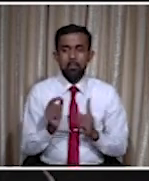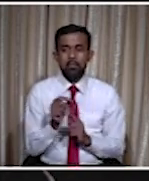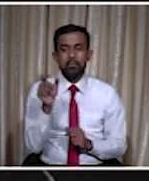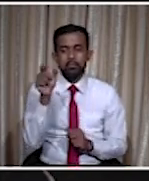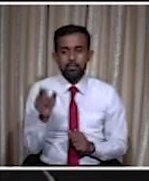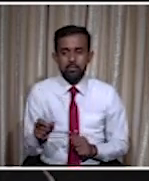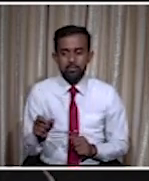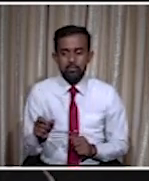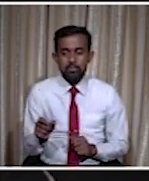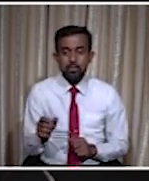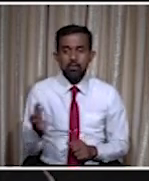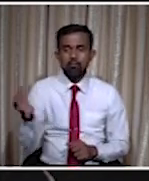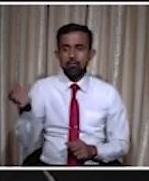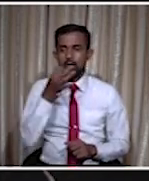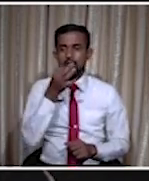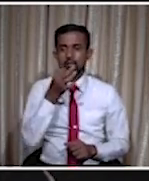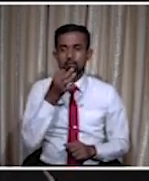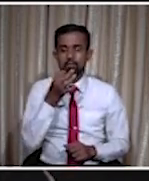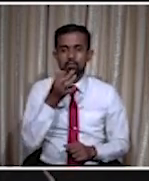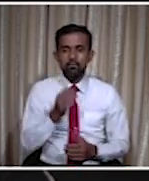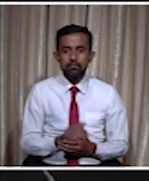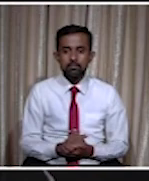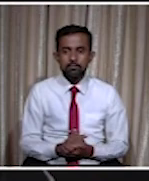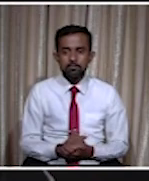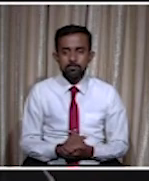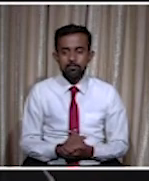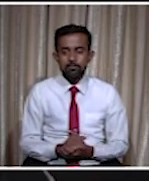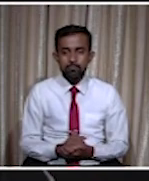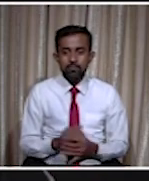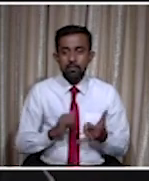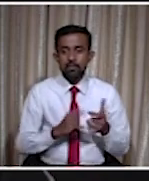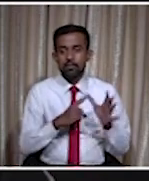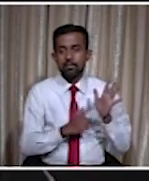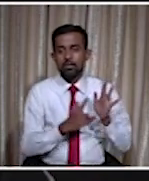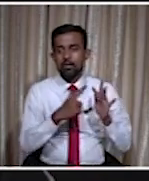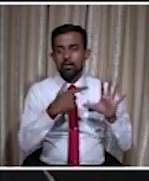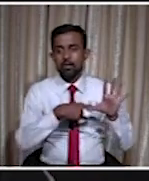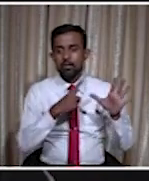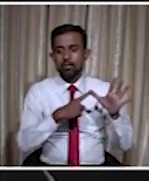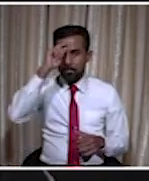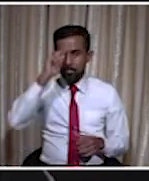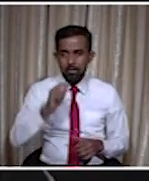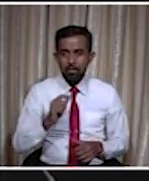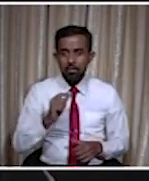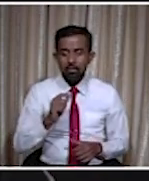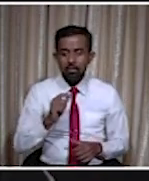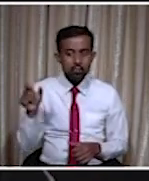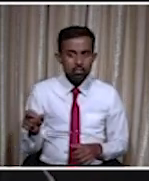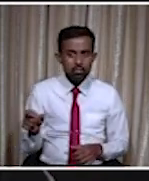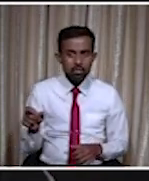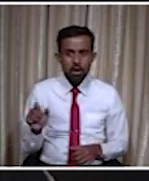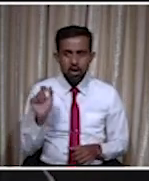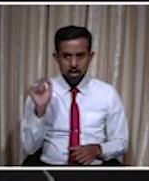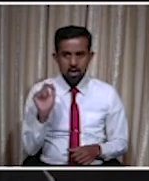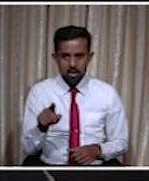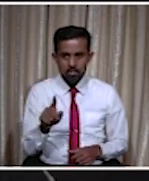allegation that Mr. Salia Piris has got, I mean, in fact he did not refer to him by name, huh? But then